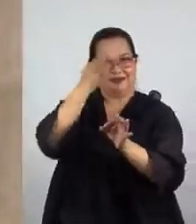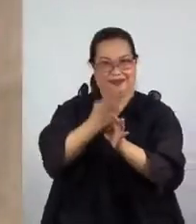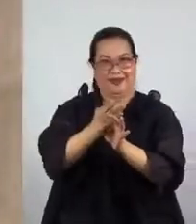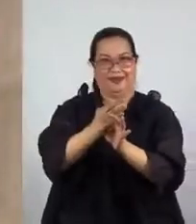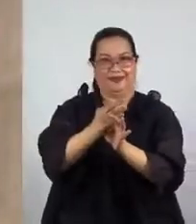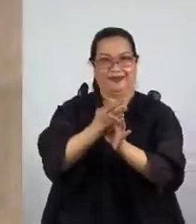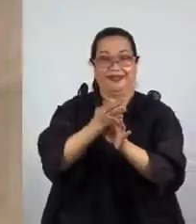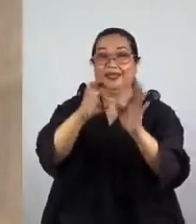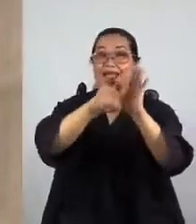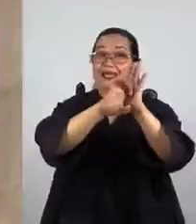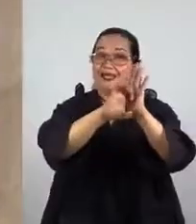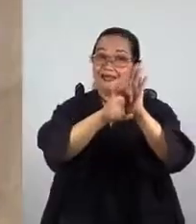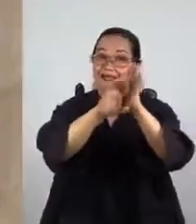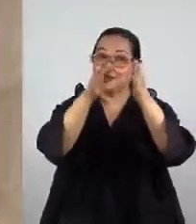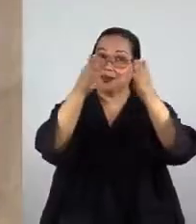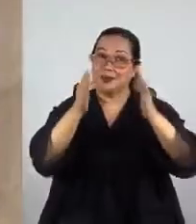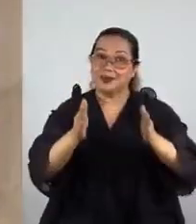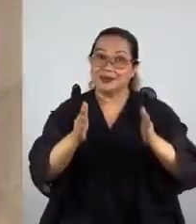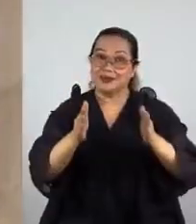These